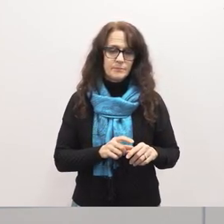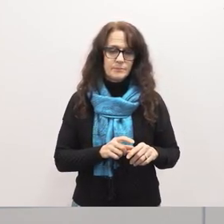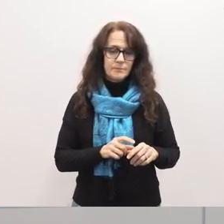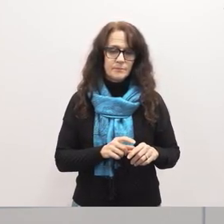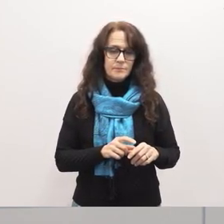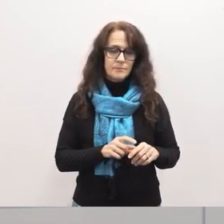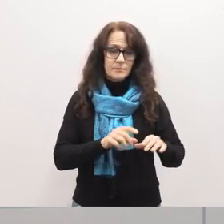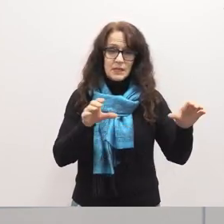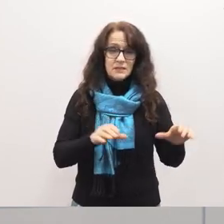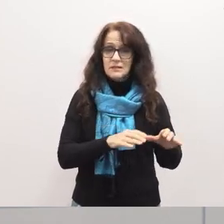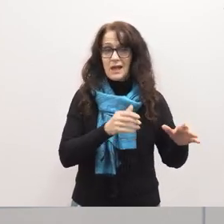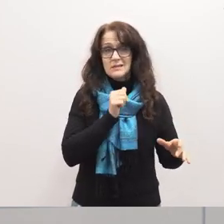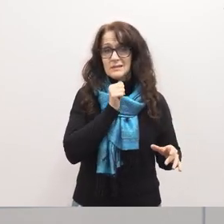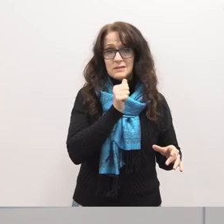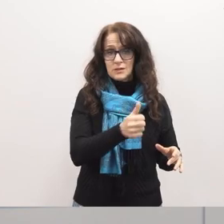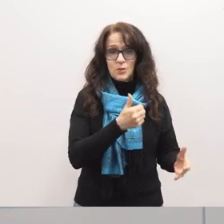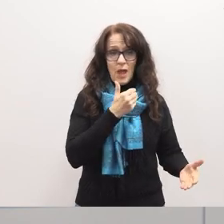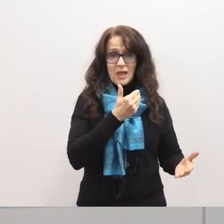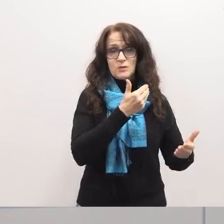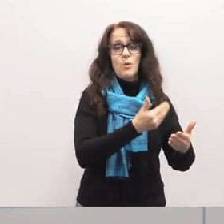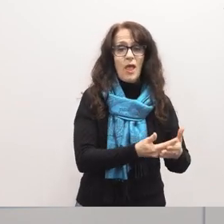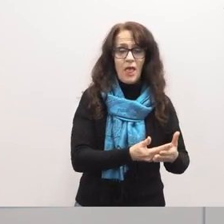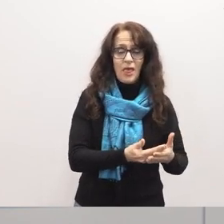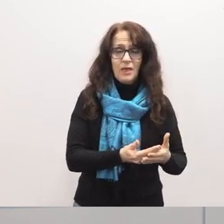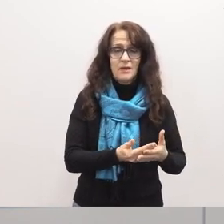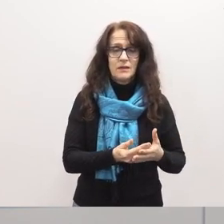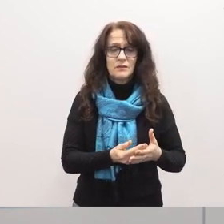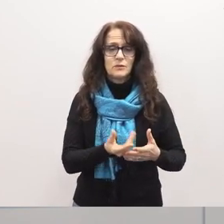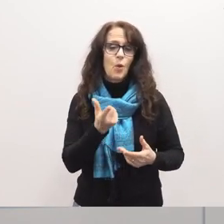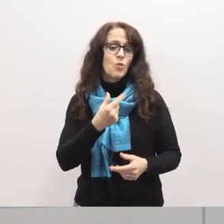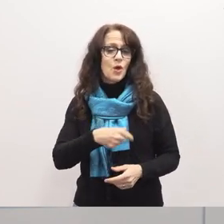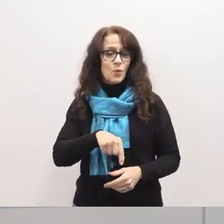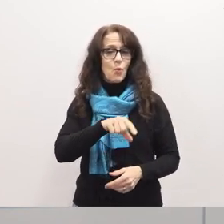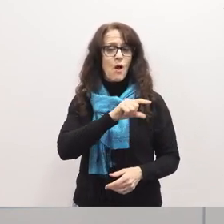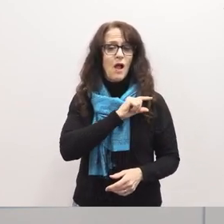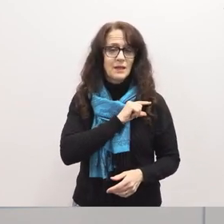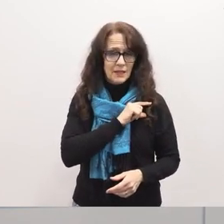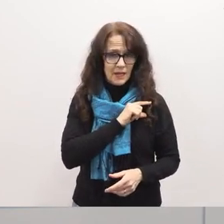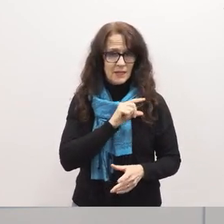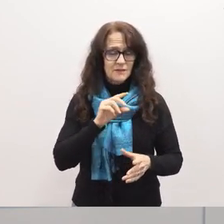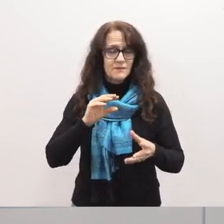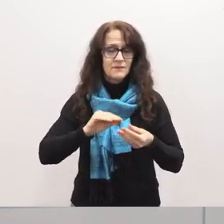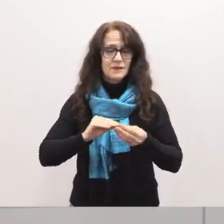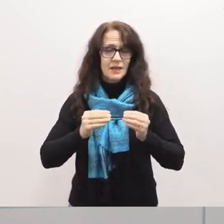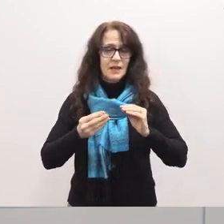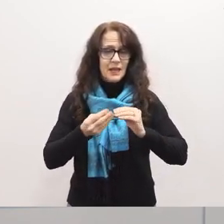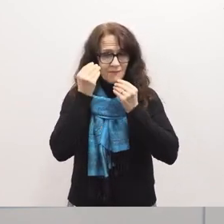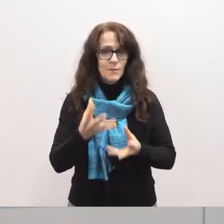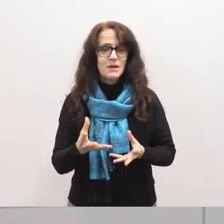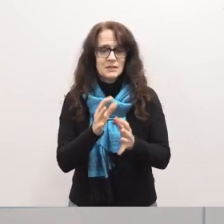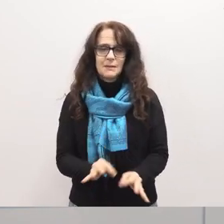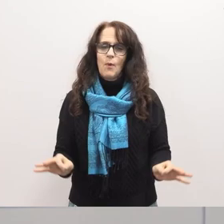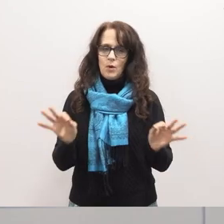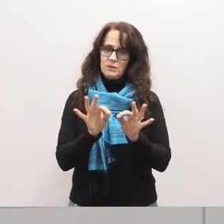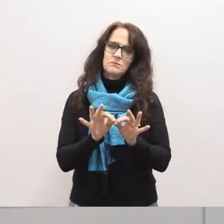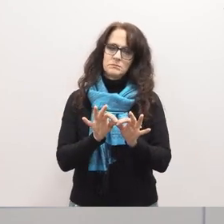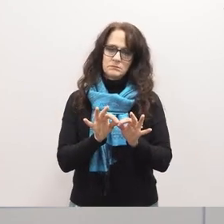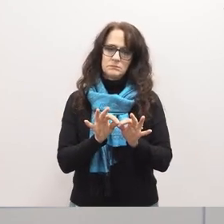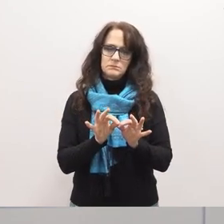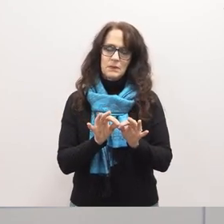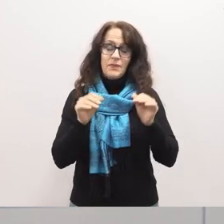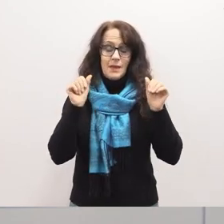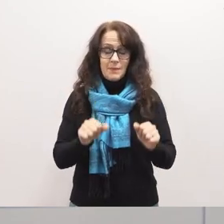does well or doesn't do well. And so the qualitative data is very important. And it's the ability to see